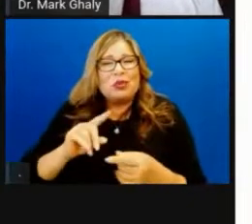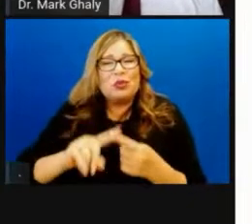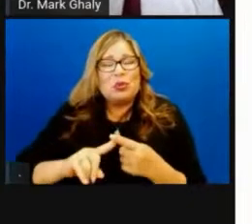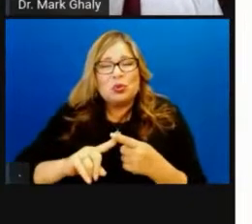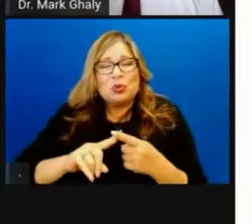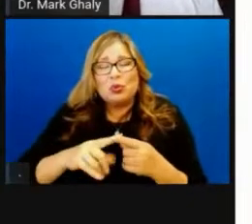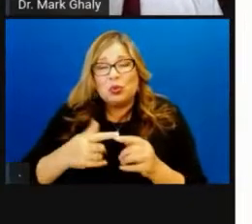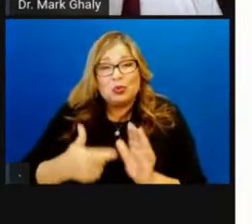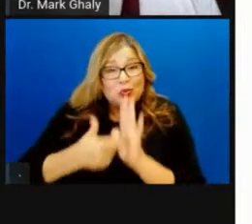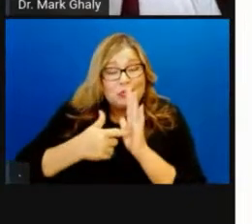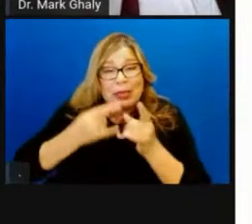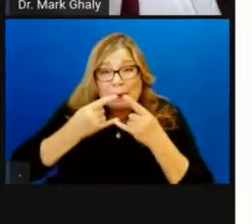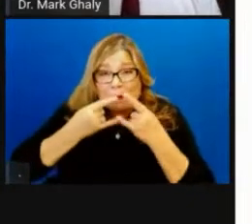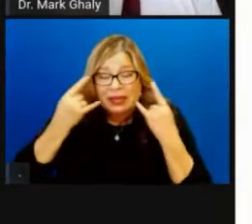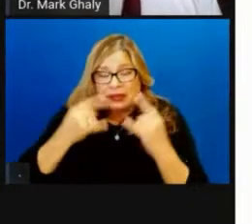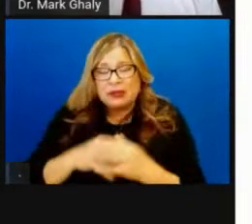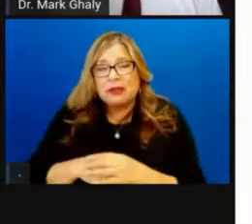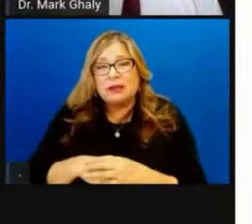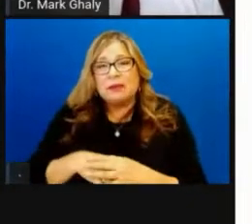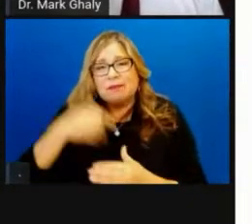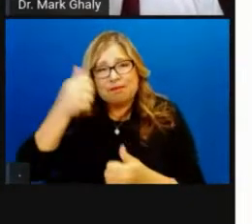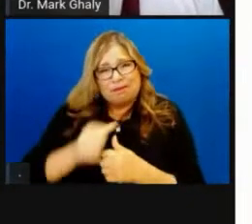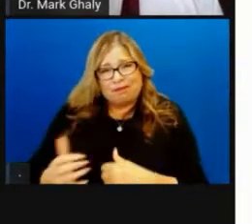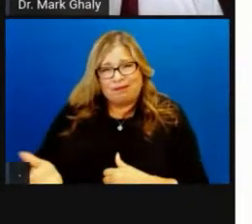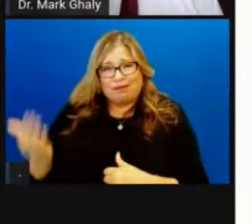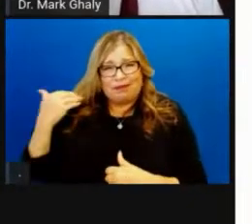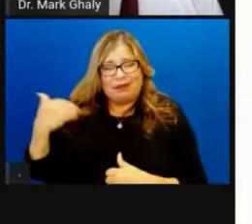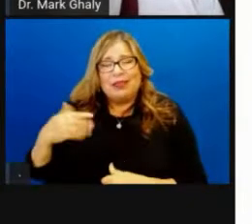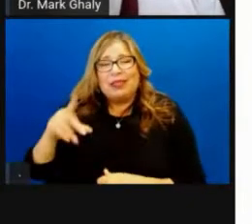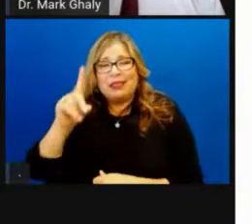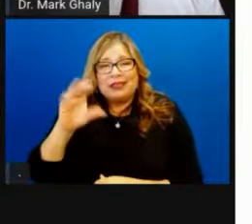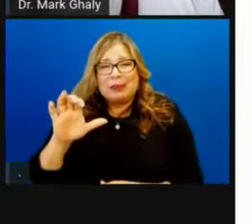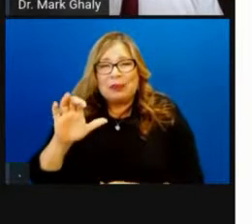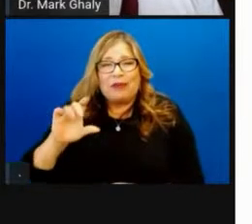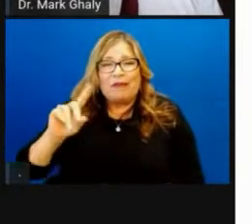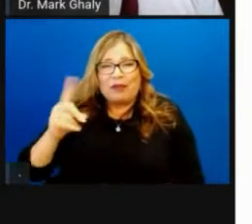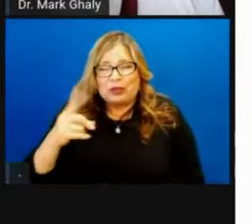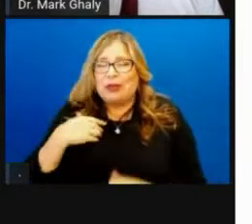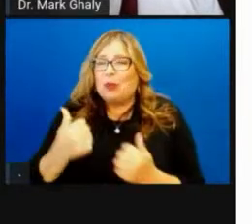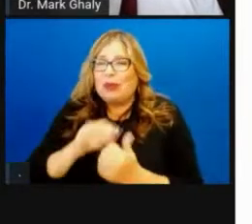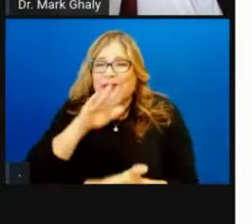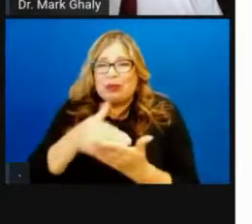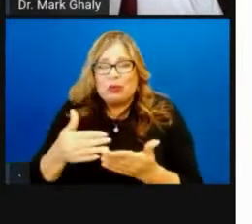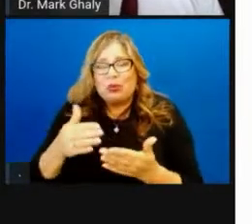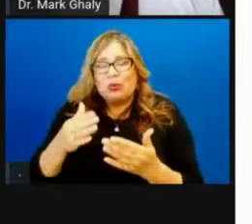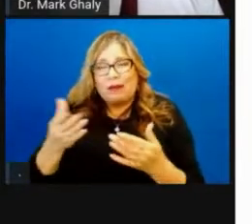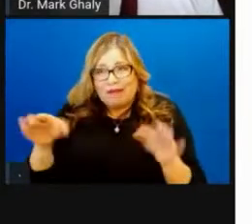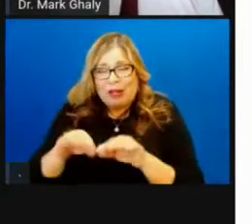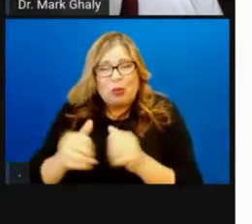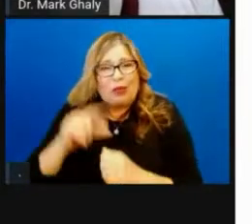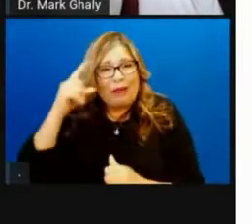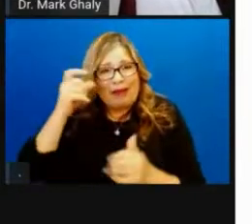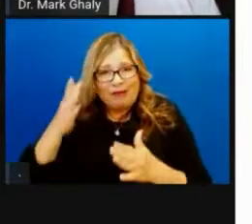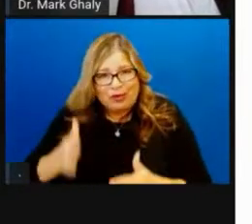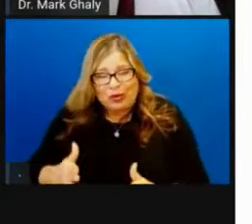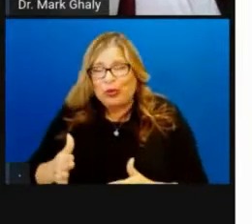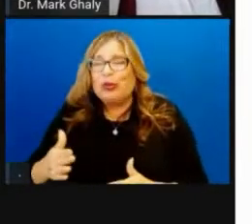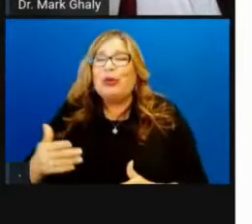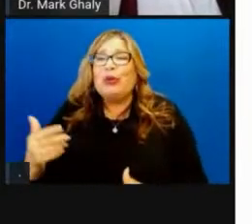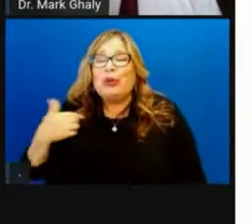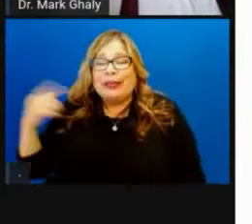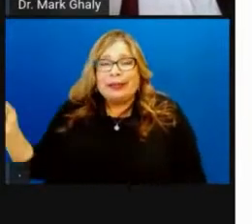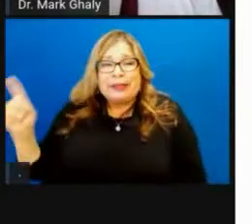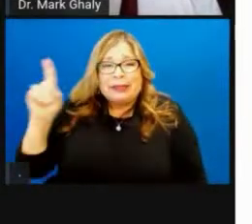I stood on the first day of December in the Central Valley with the governor to announce the identification of the first